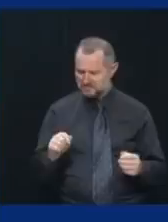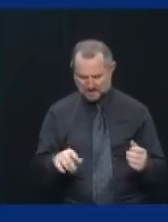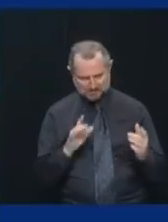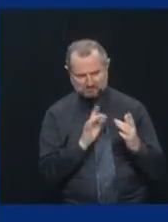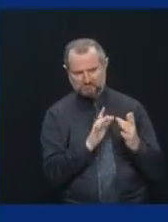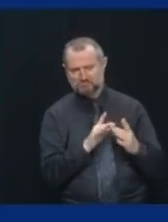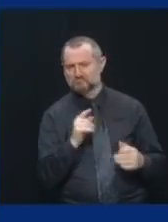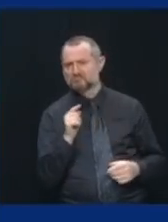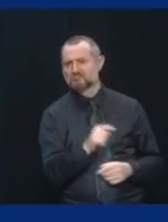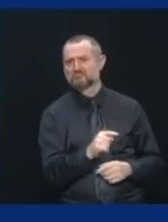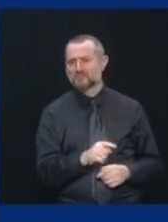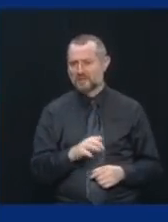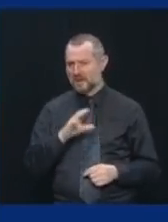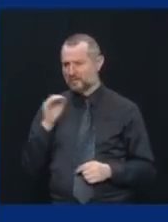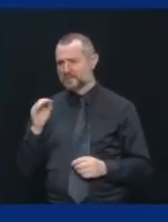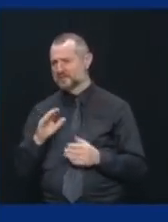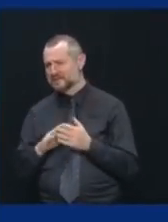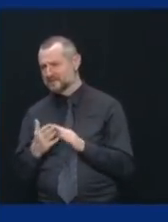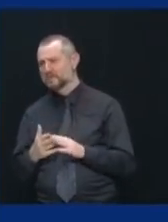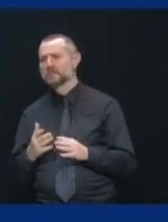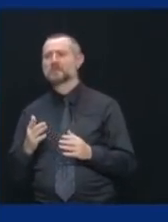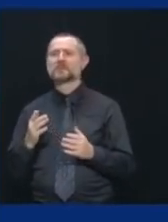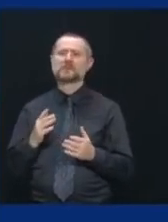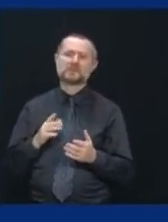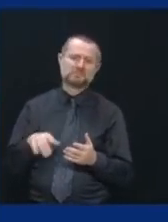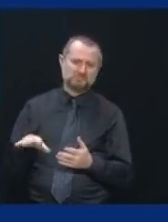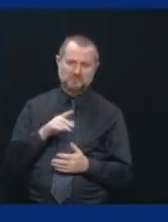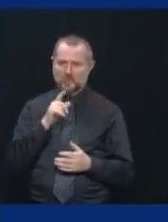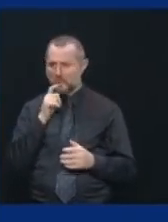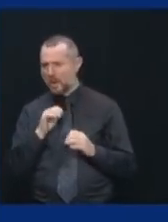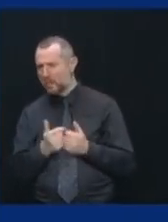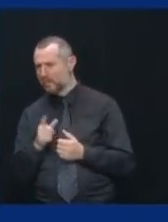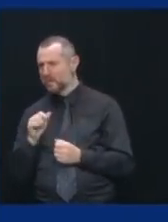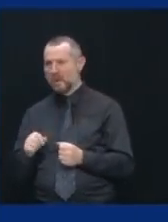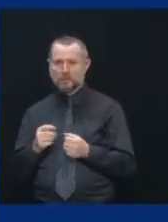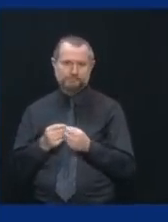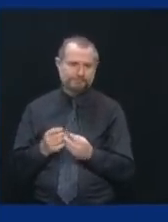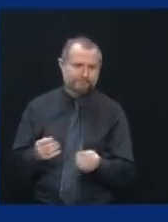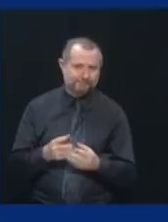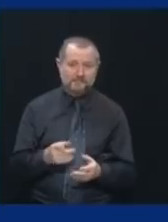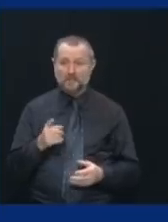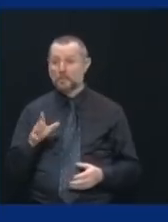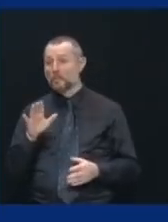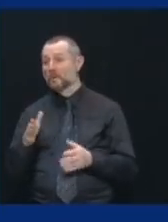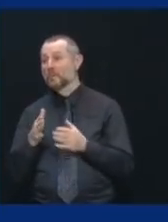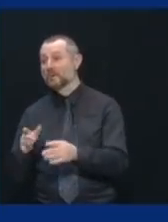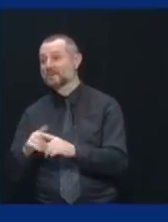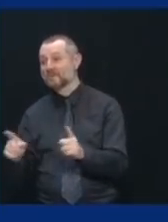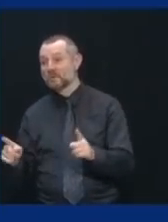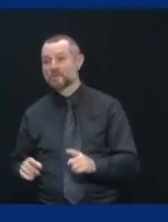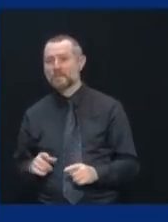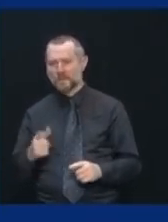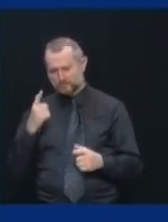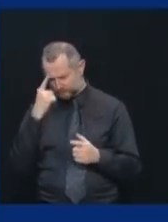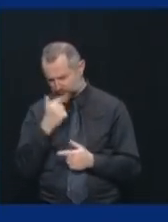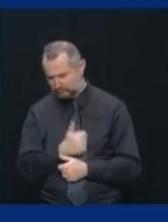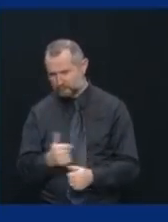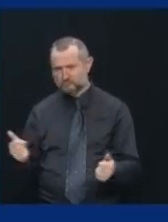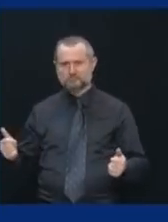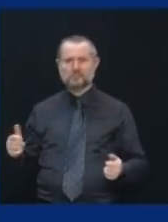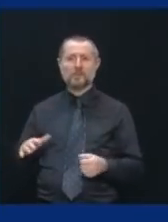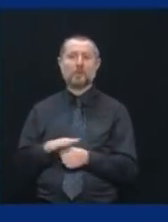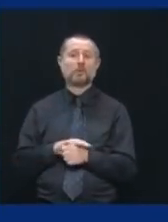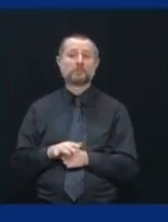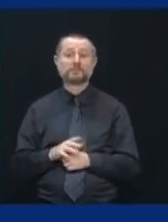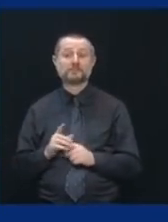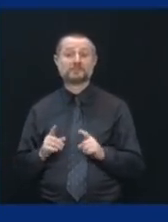the city. Obviously, the city has a lot of city-run sites on how they're going to do this. They may be doing it differently. We're giving them that flexibility. So the state sites are going live on